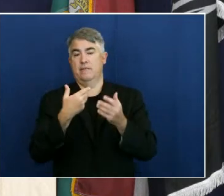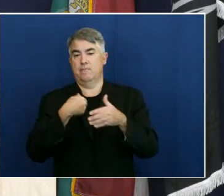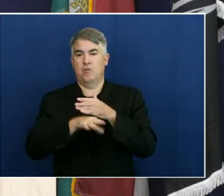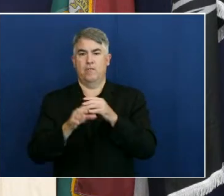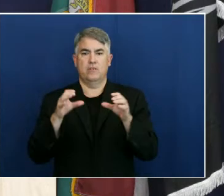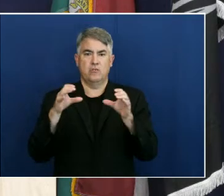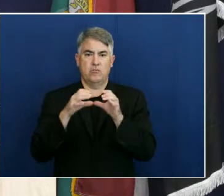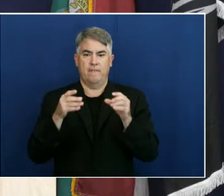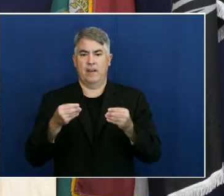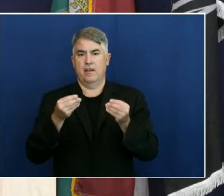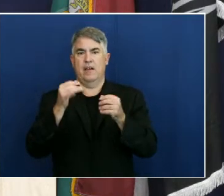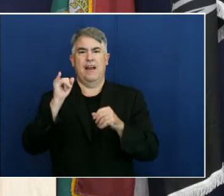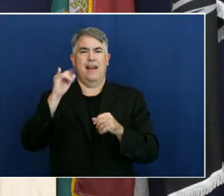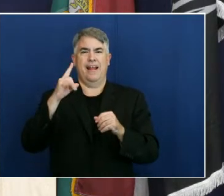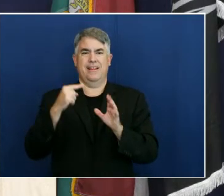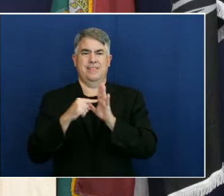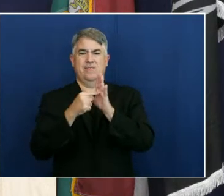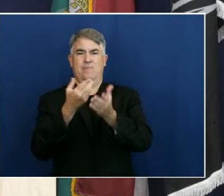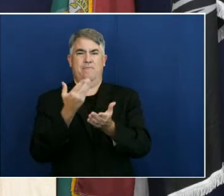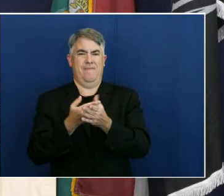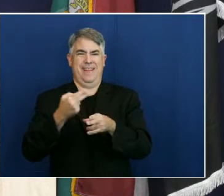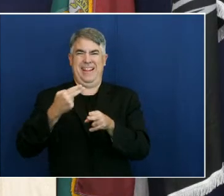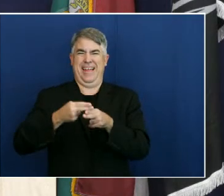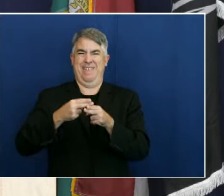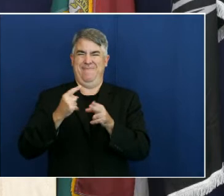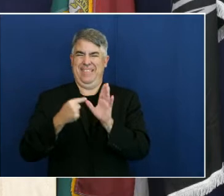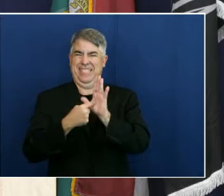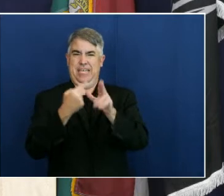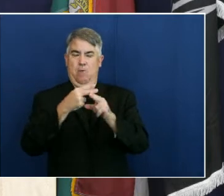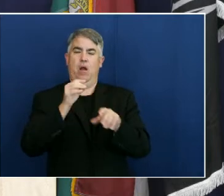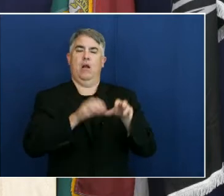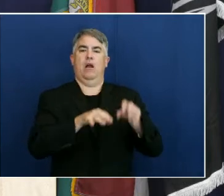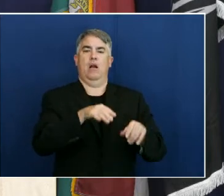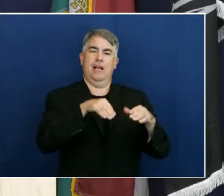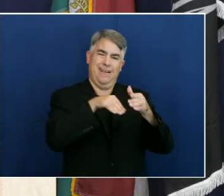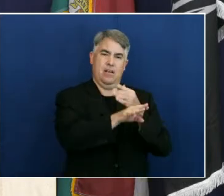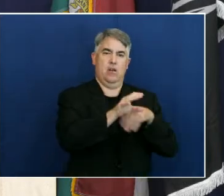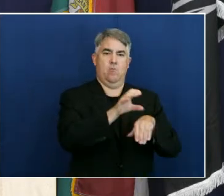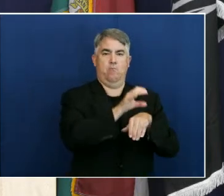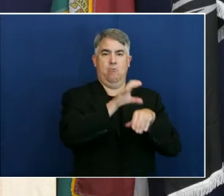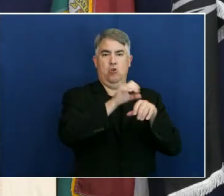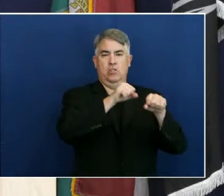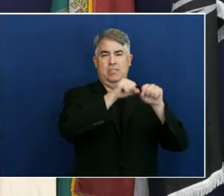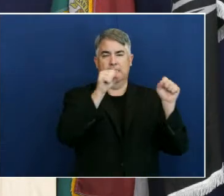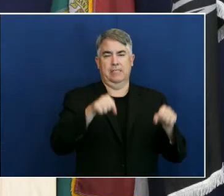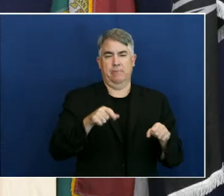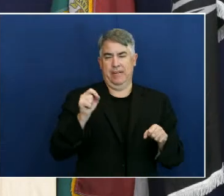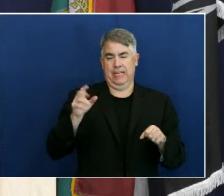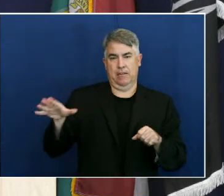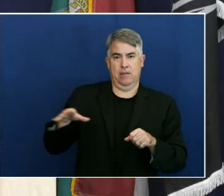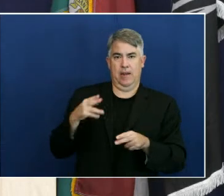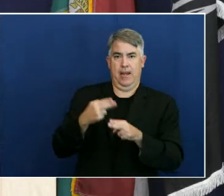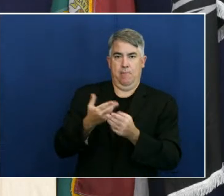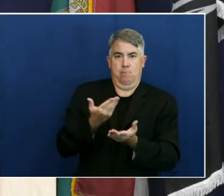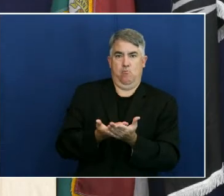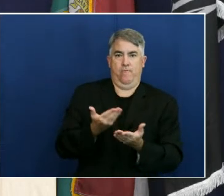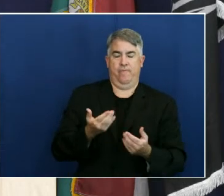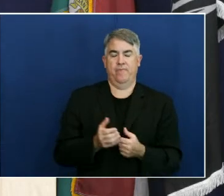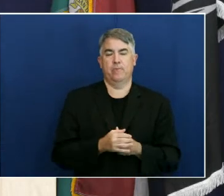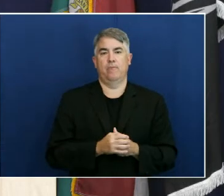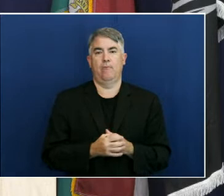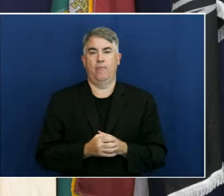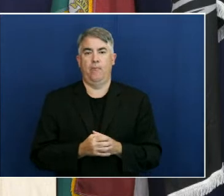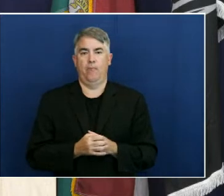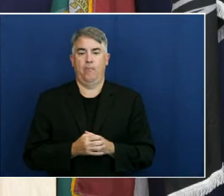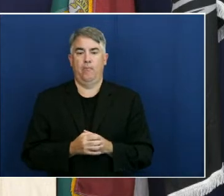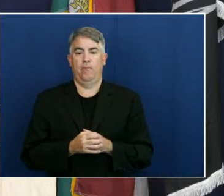some form of ID to prove or show their age between 12 and 15. And so we'll have a Q&A that will be updated once the official guidance